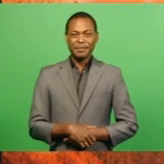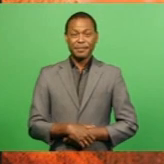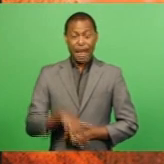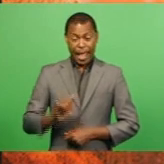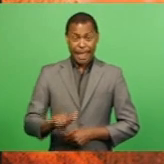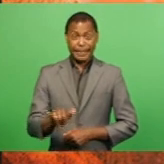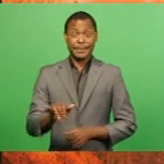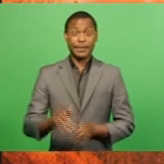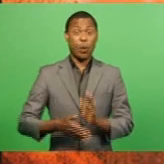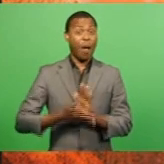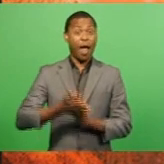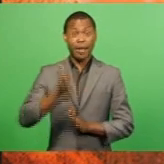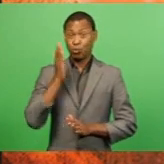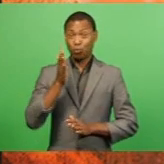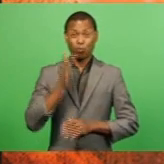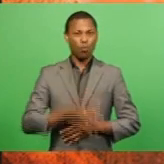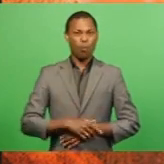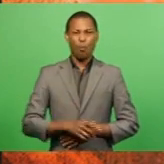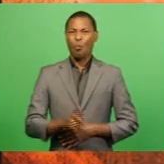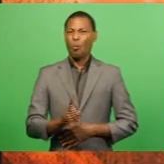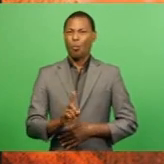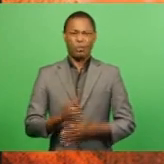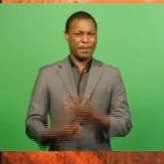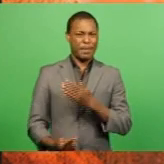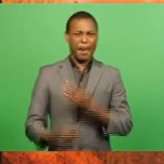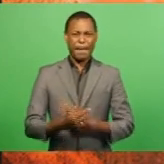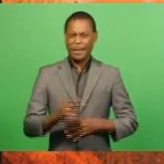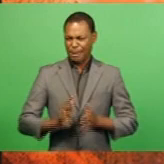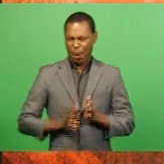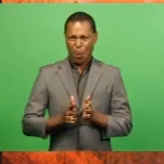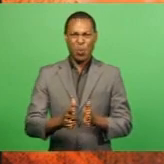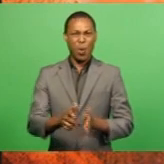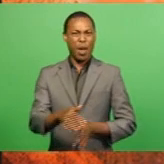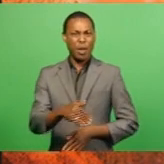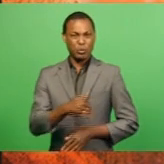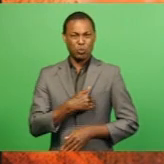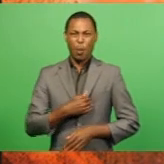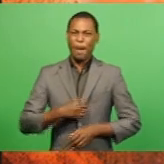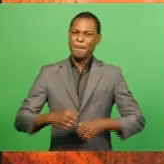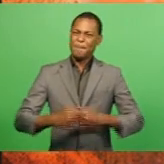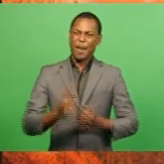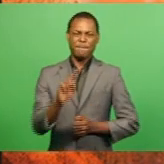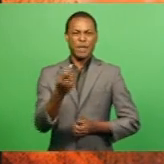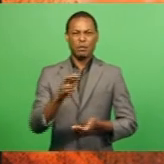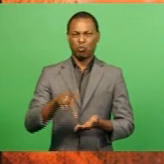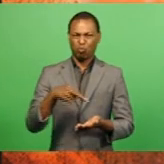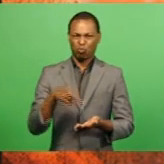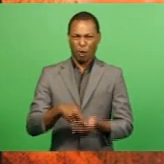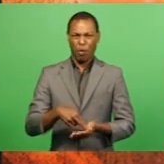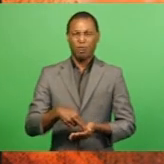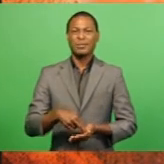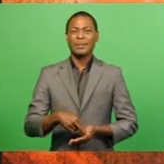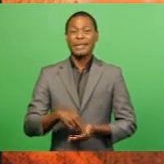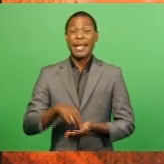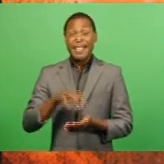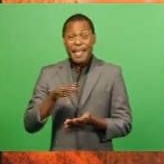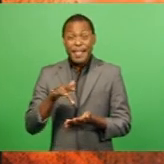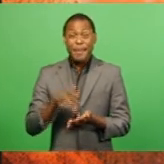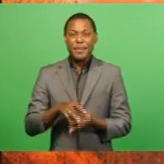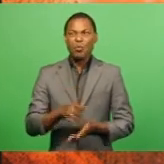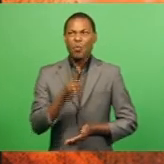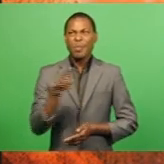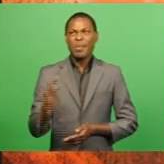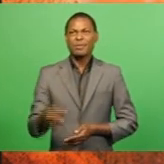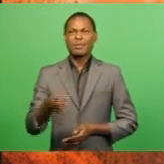High School's Vesiranandi defied all odds at the Lautoka Zone to break the first record of the day in the intermediate girls